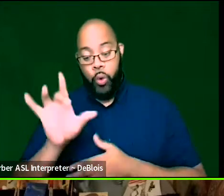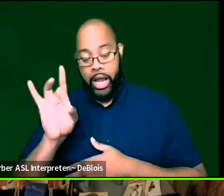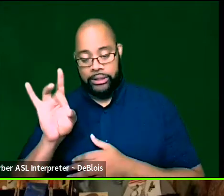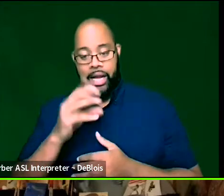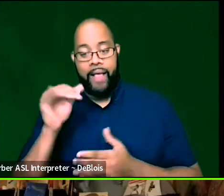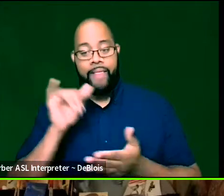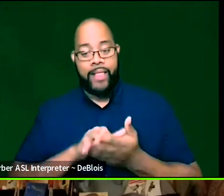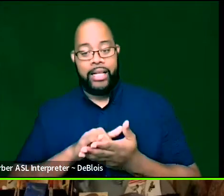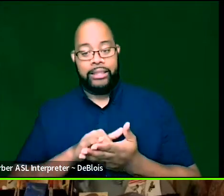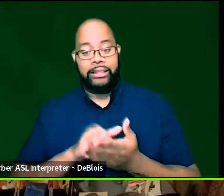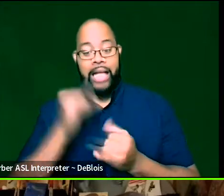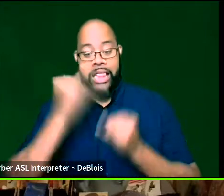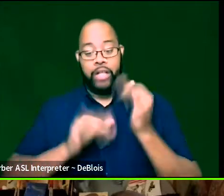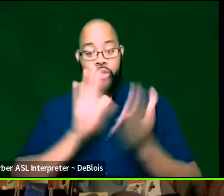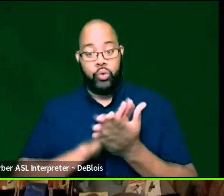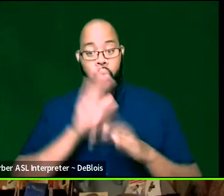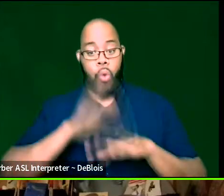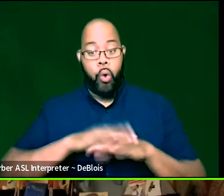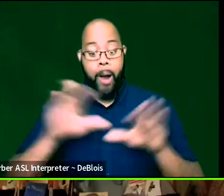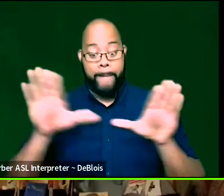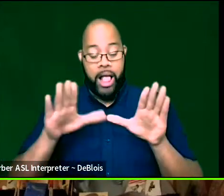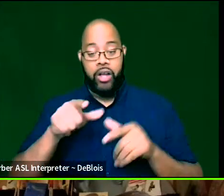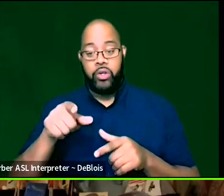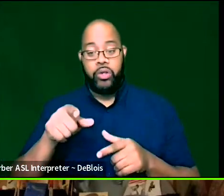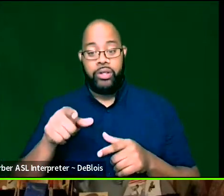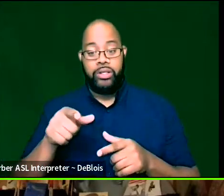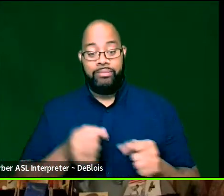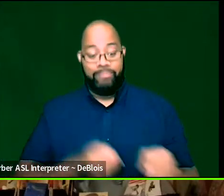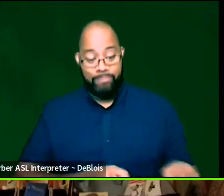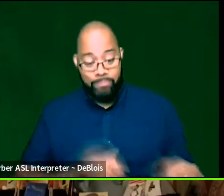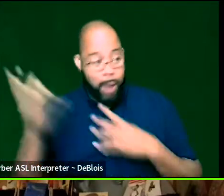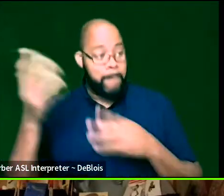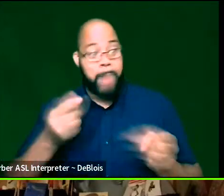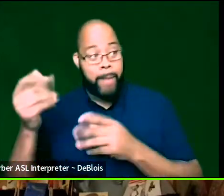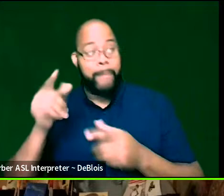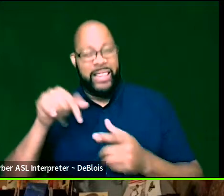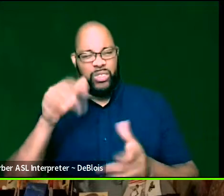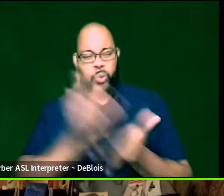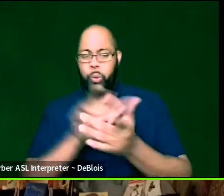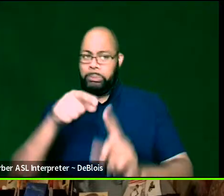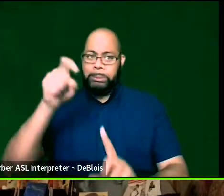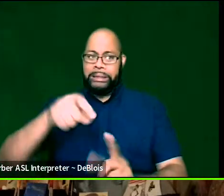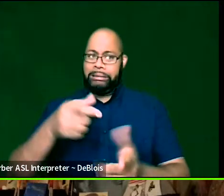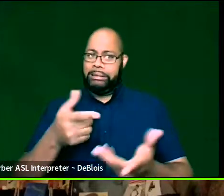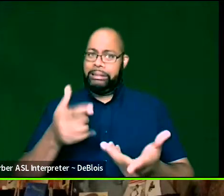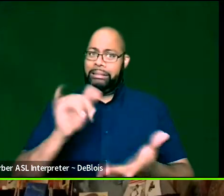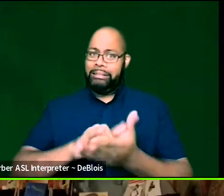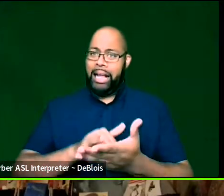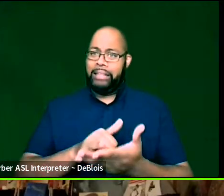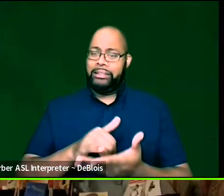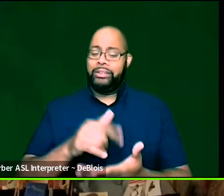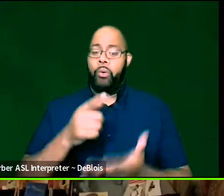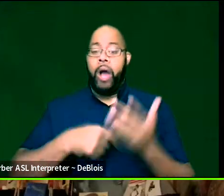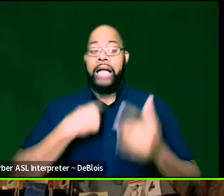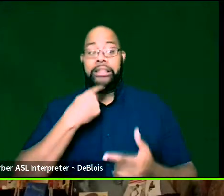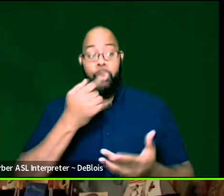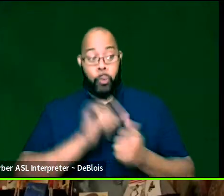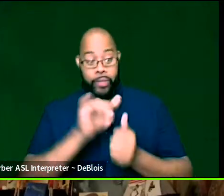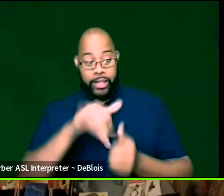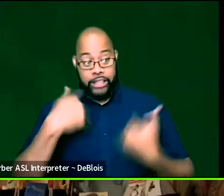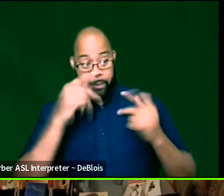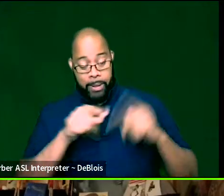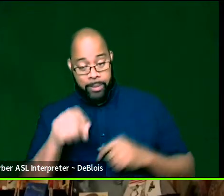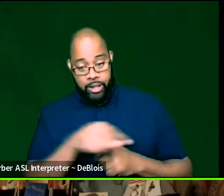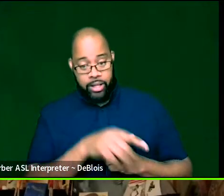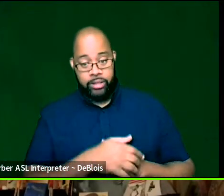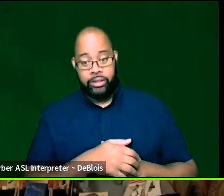And this is the last school on the block. You've been put out everywhere else. And what I say with these young